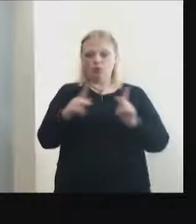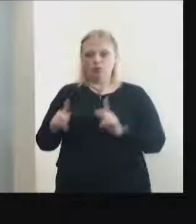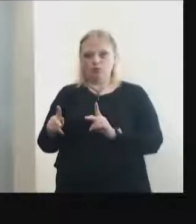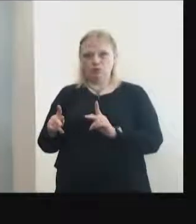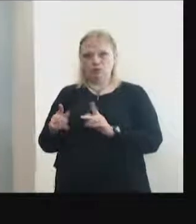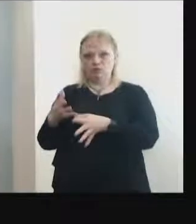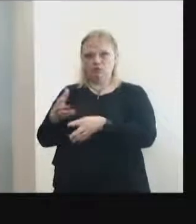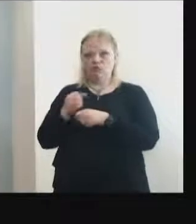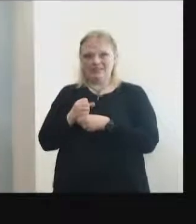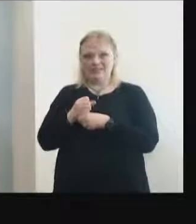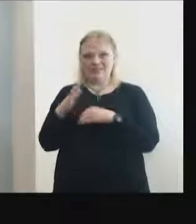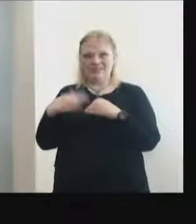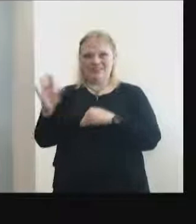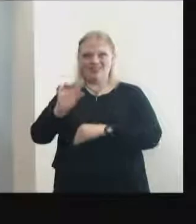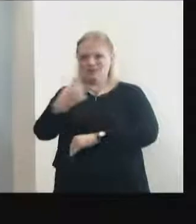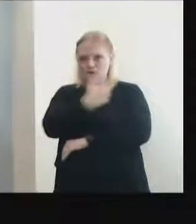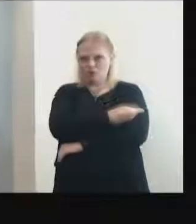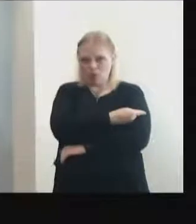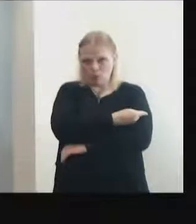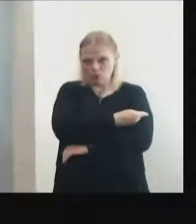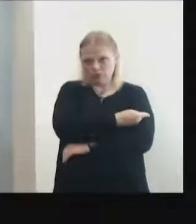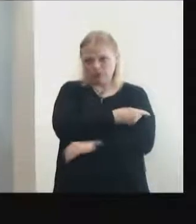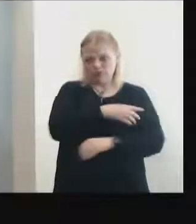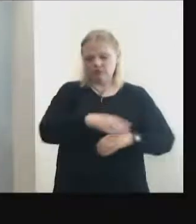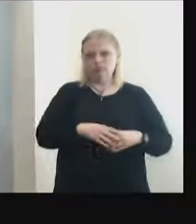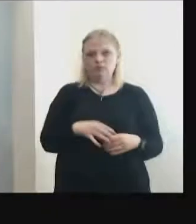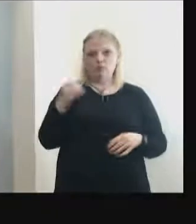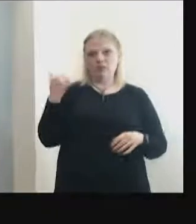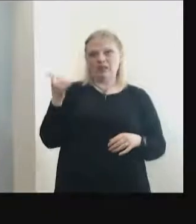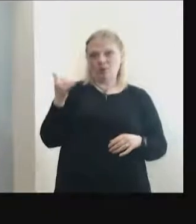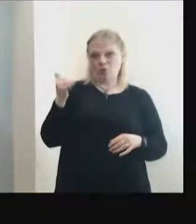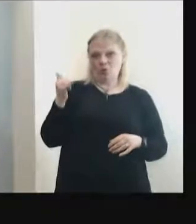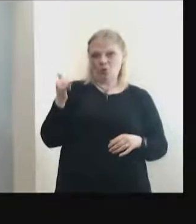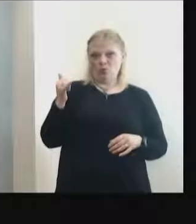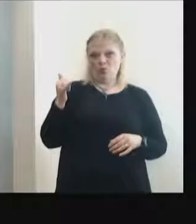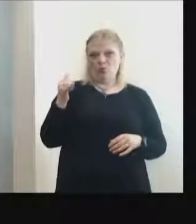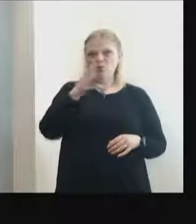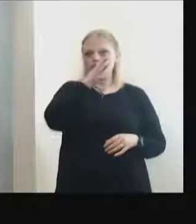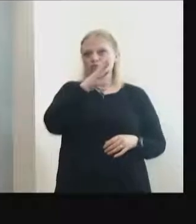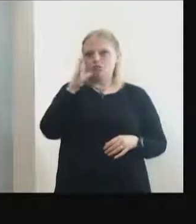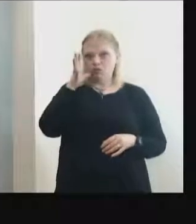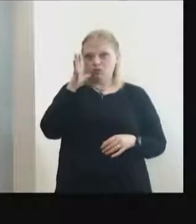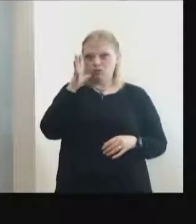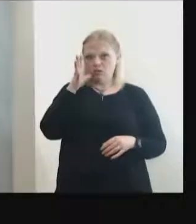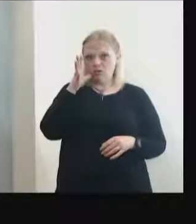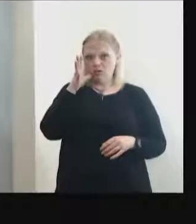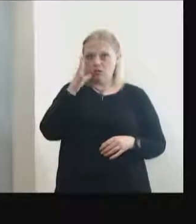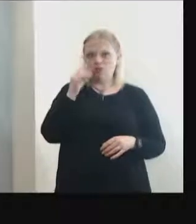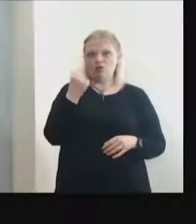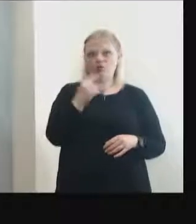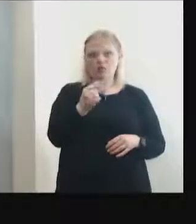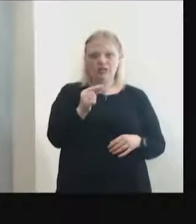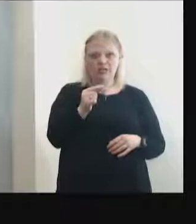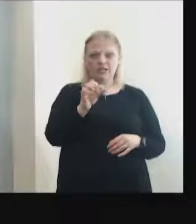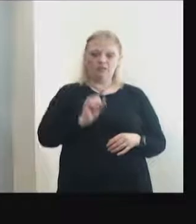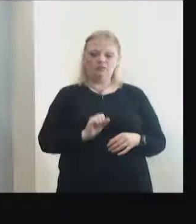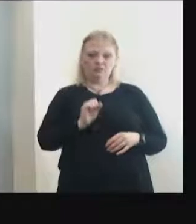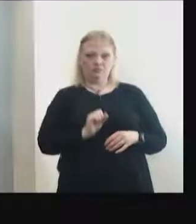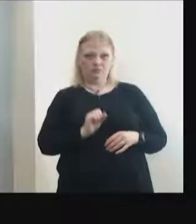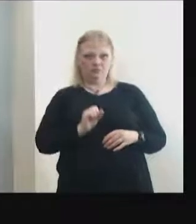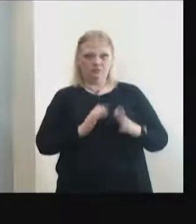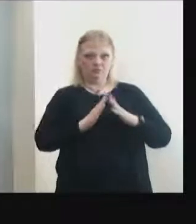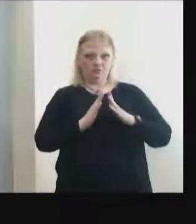has received at least their first dose. So yellow corresponds to the rural area, green corresponds to the